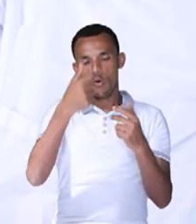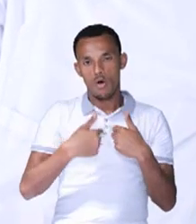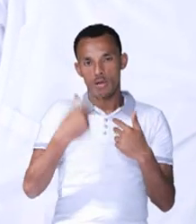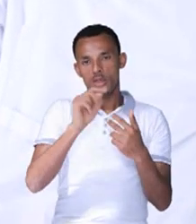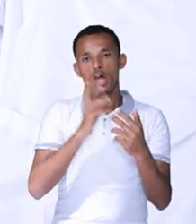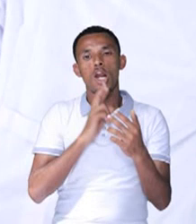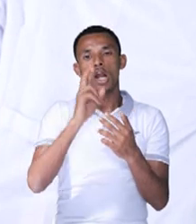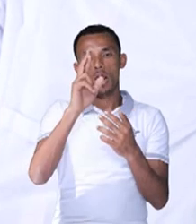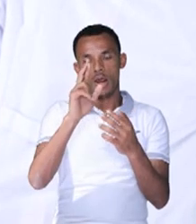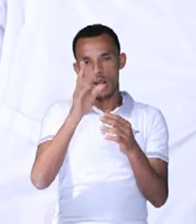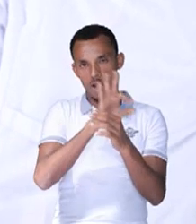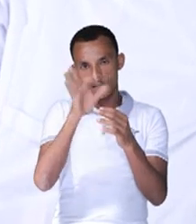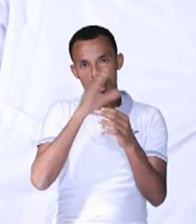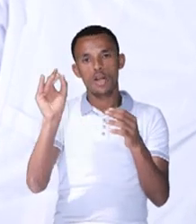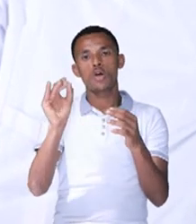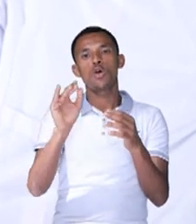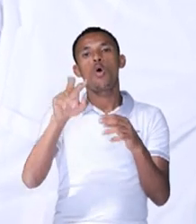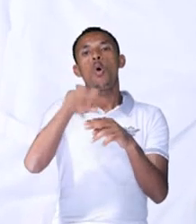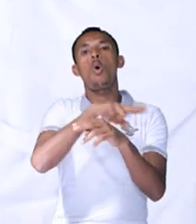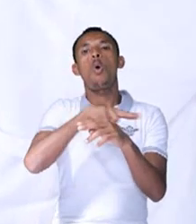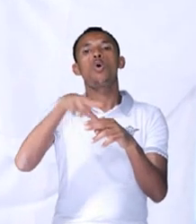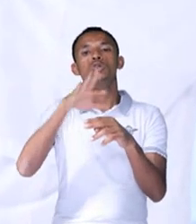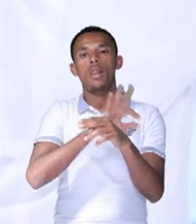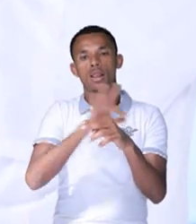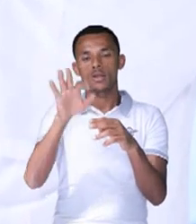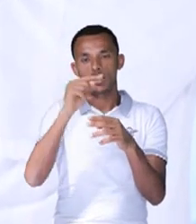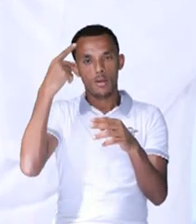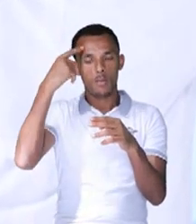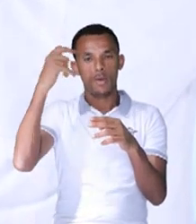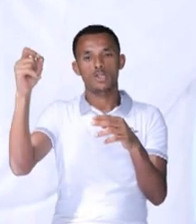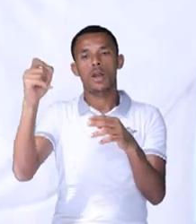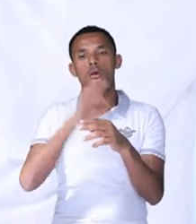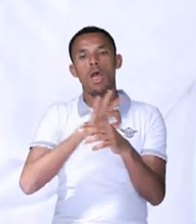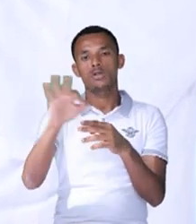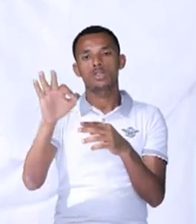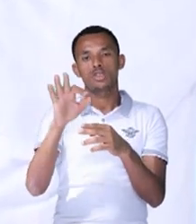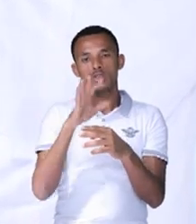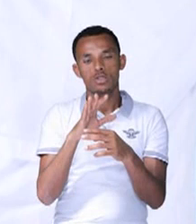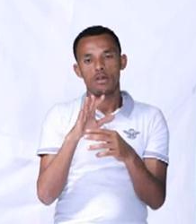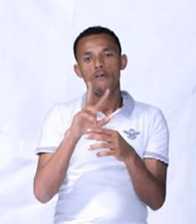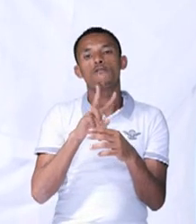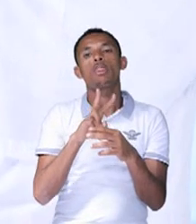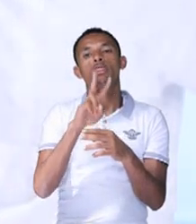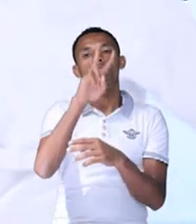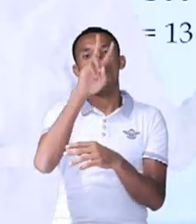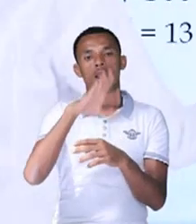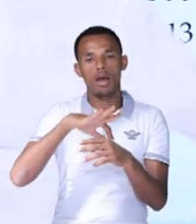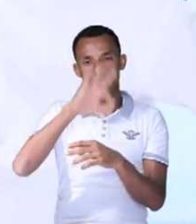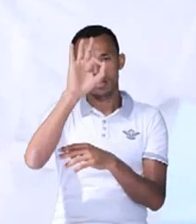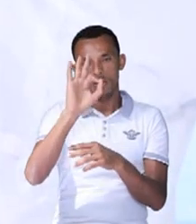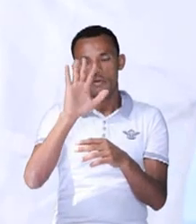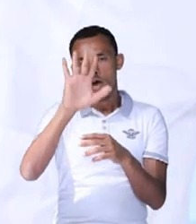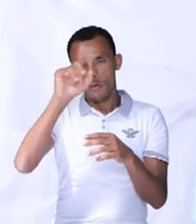the real axis on the horizontal axis, the imaginary axis vertical.